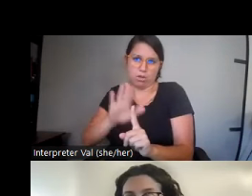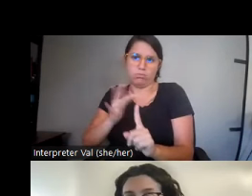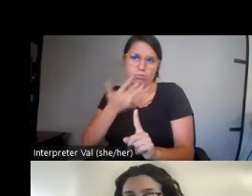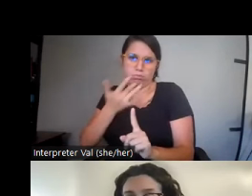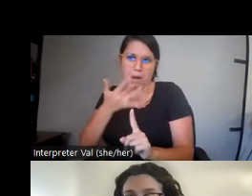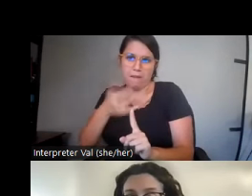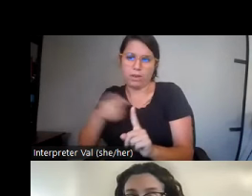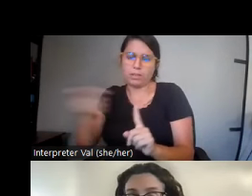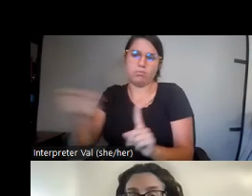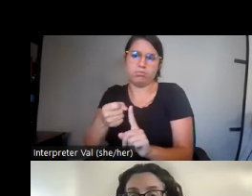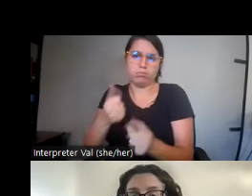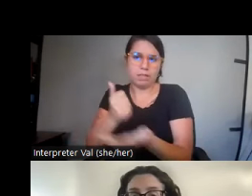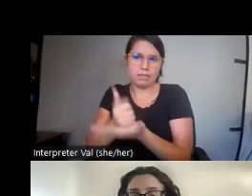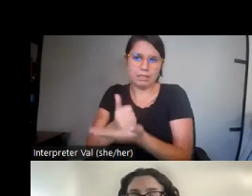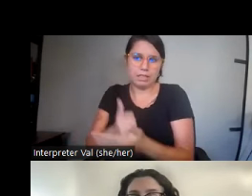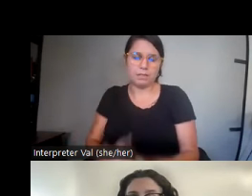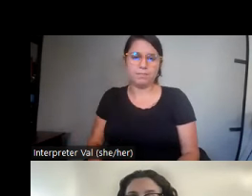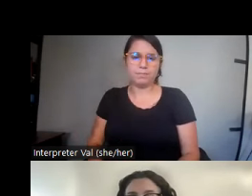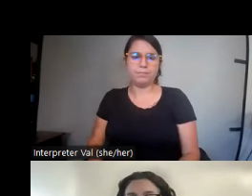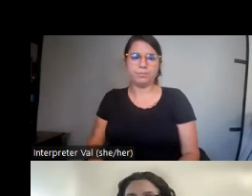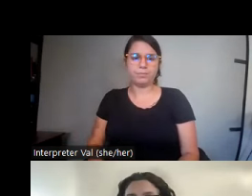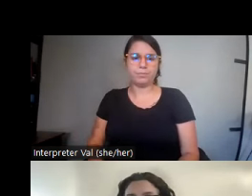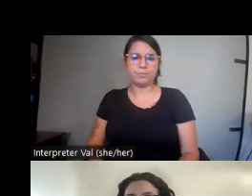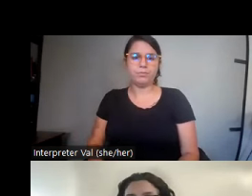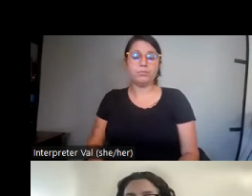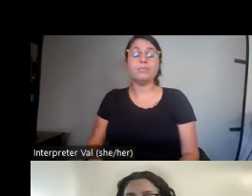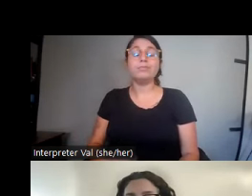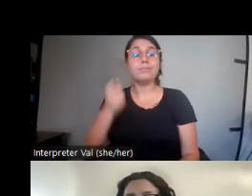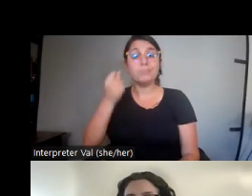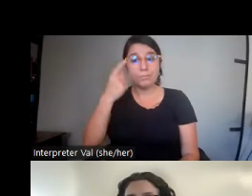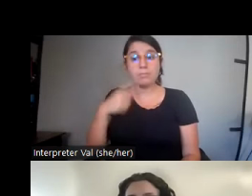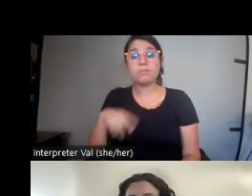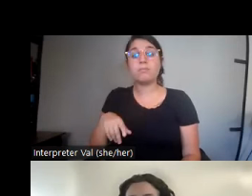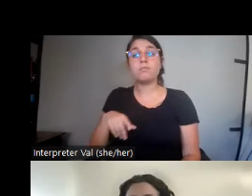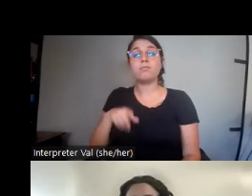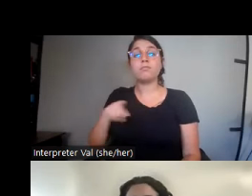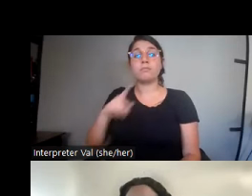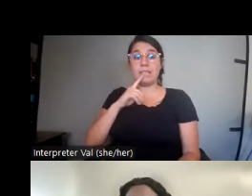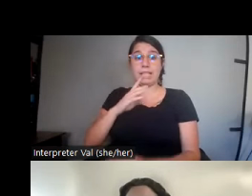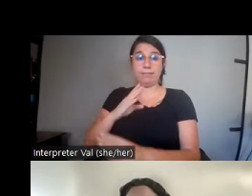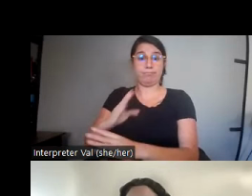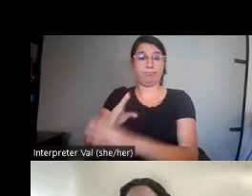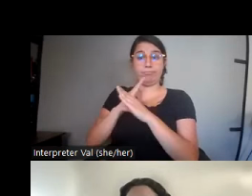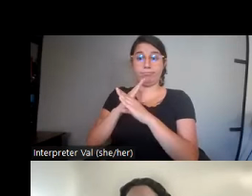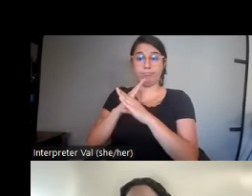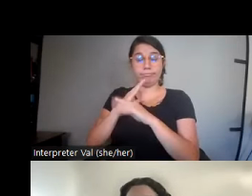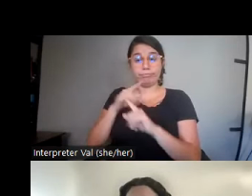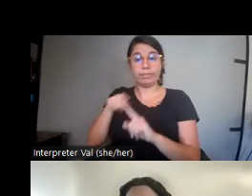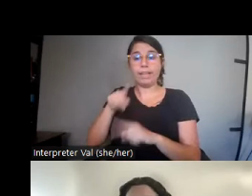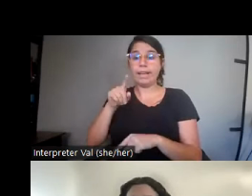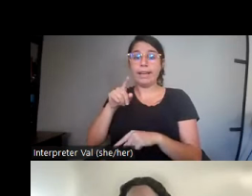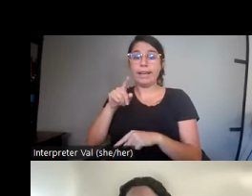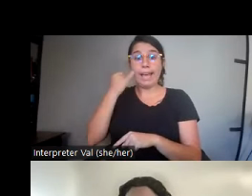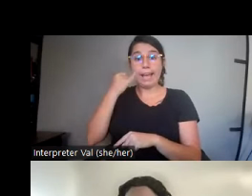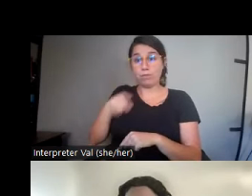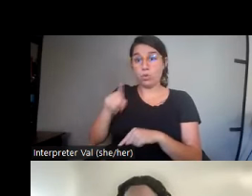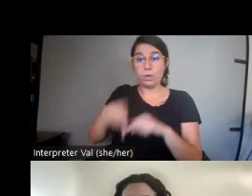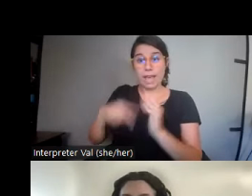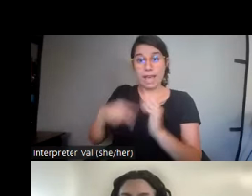as an assistant. It also prohibits basing the right to vote on a person's ability to read or